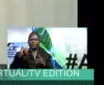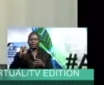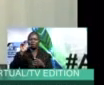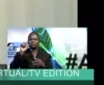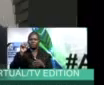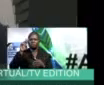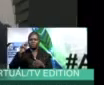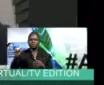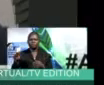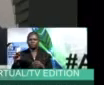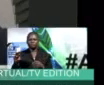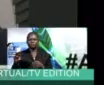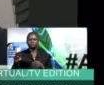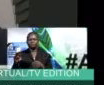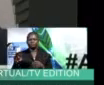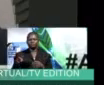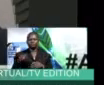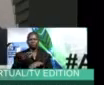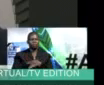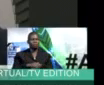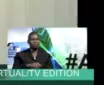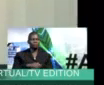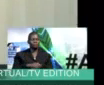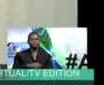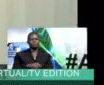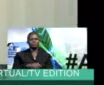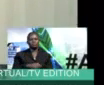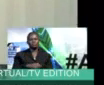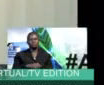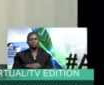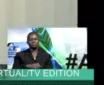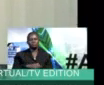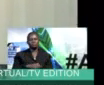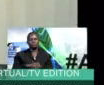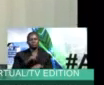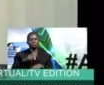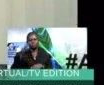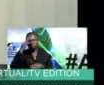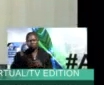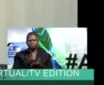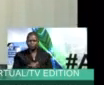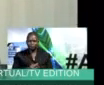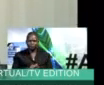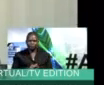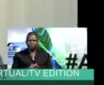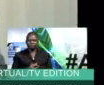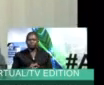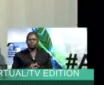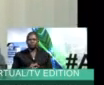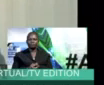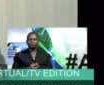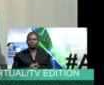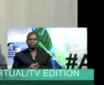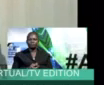2022. Yes, sir. Now, on COP26, you are aware that